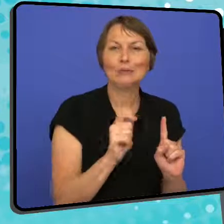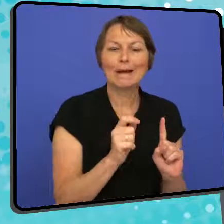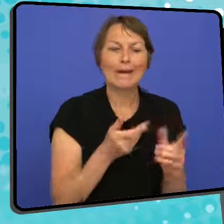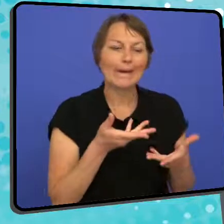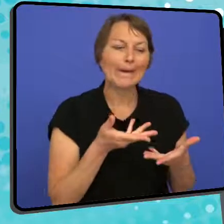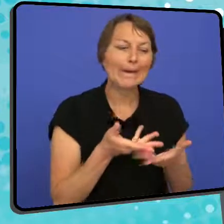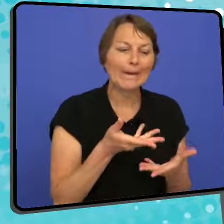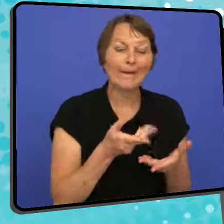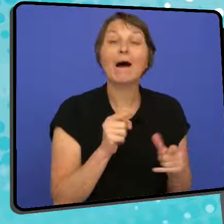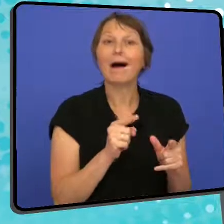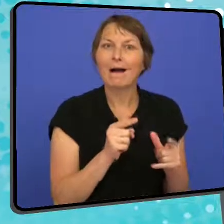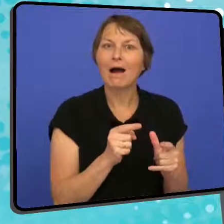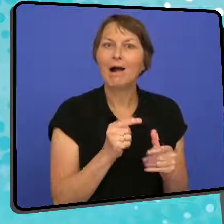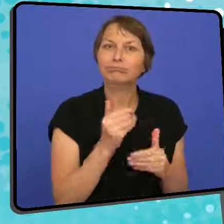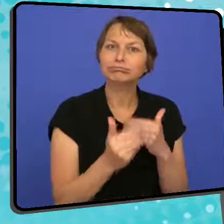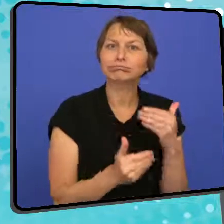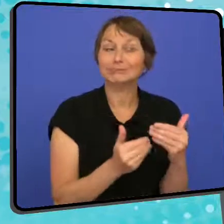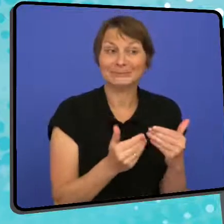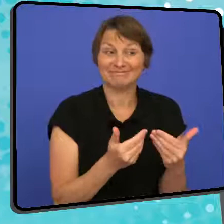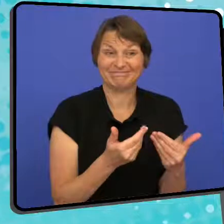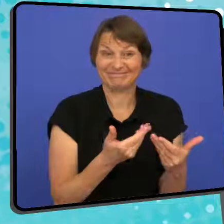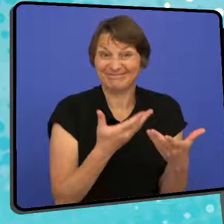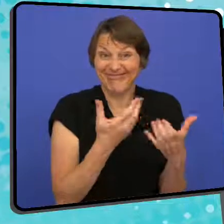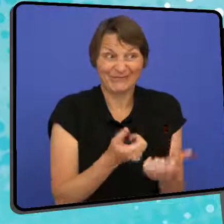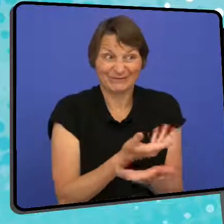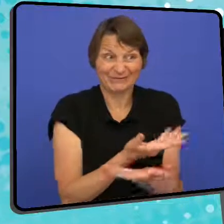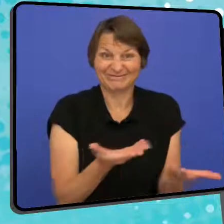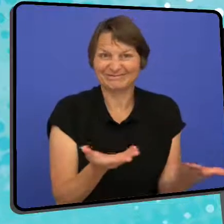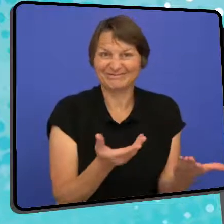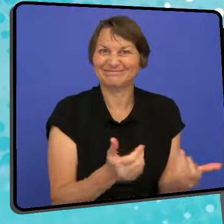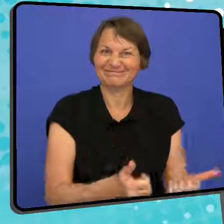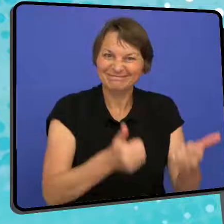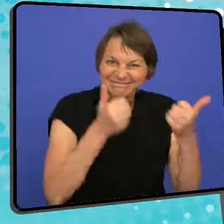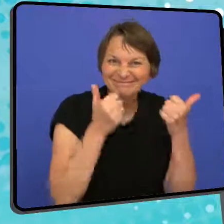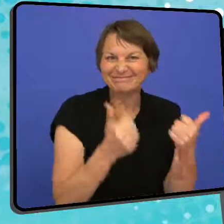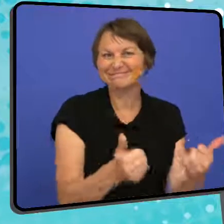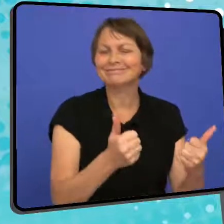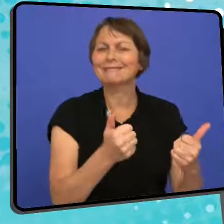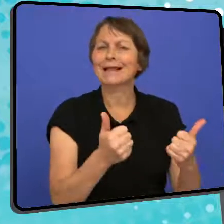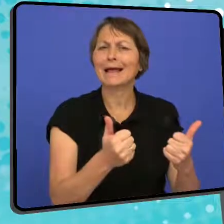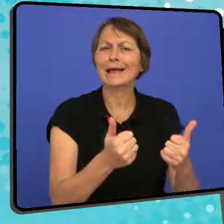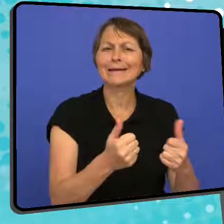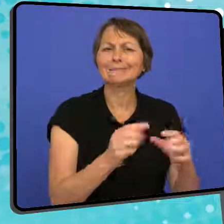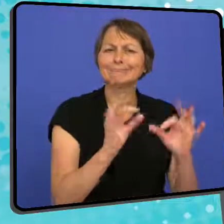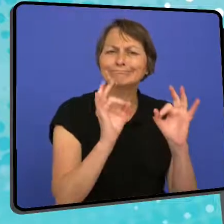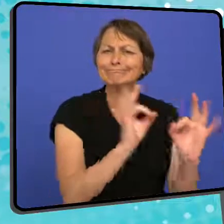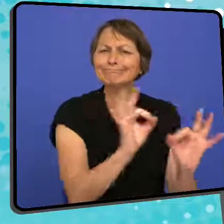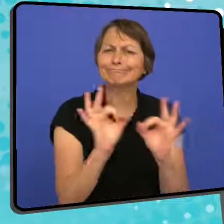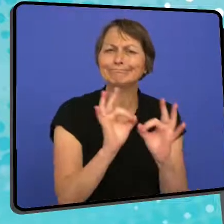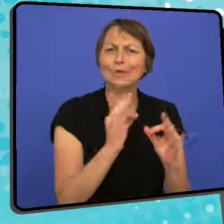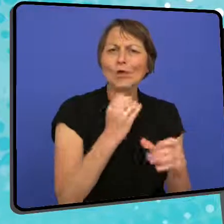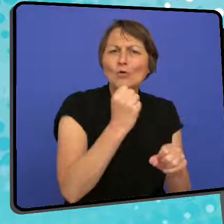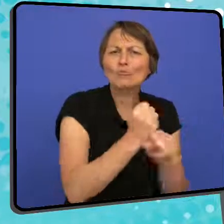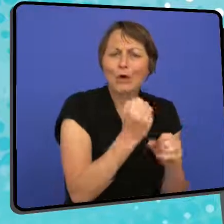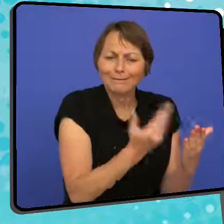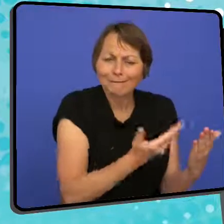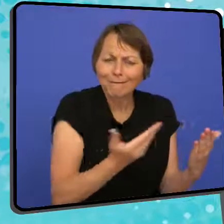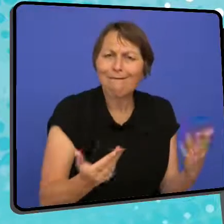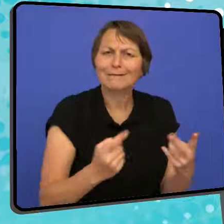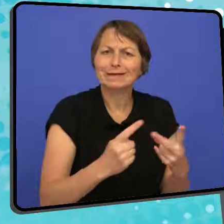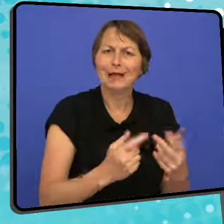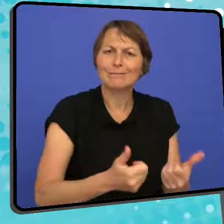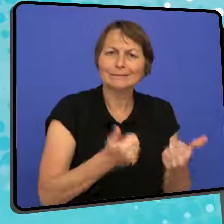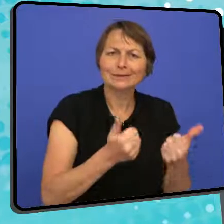because of the lack of the heavy implementation productionized data